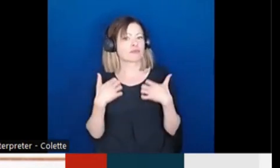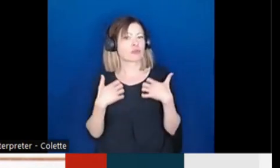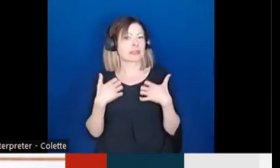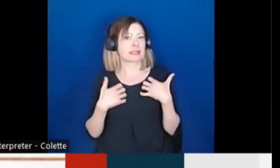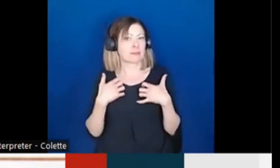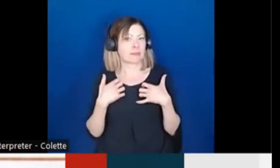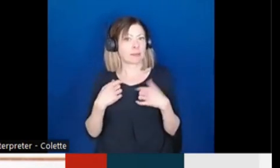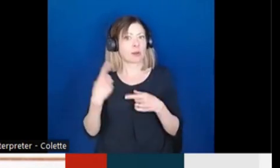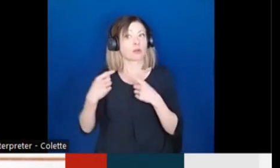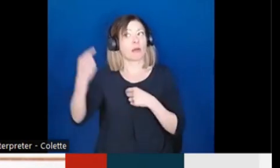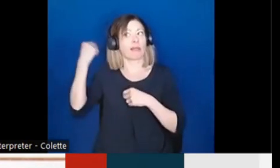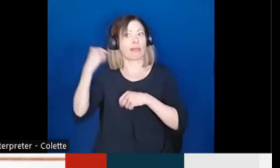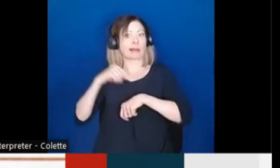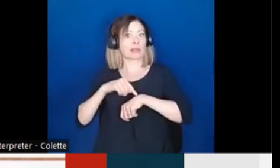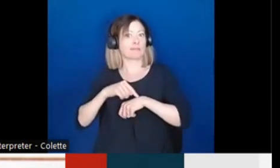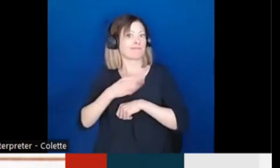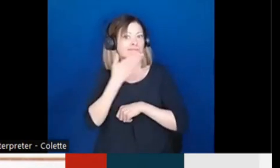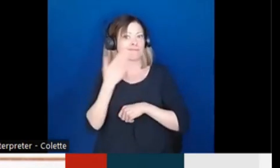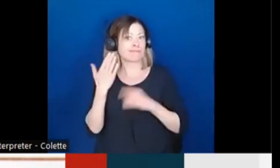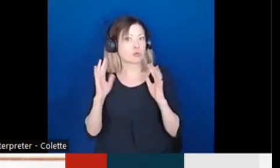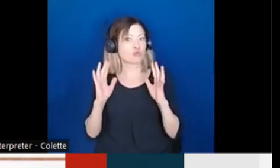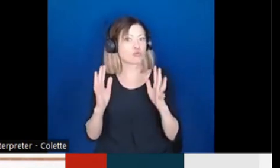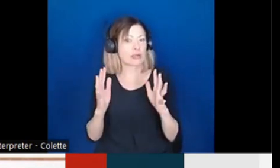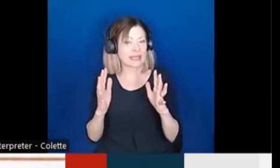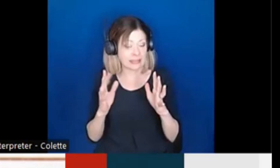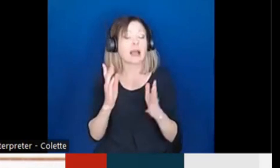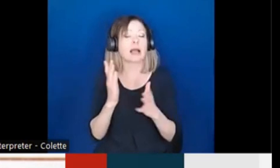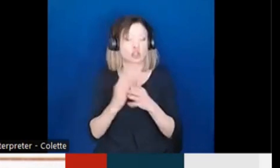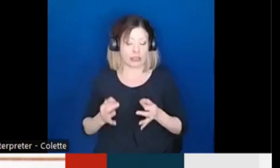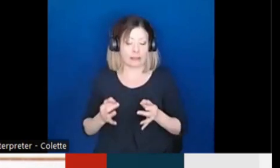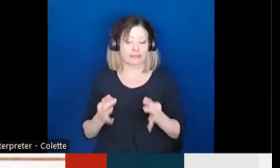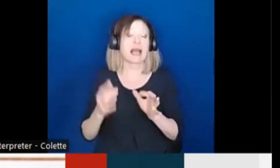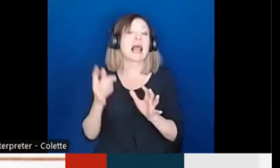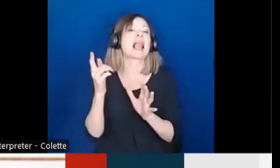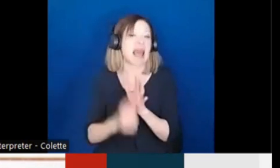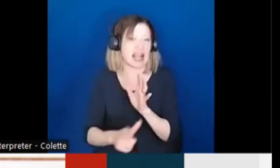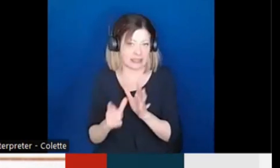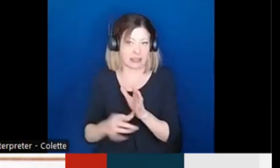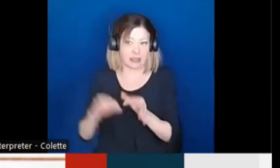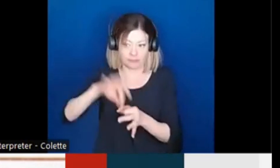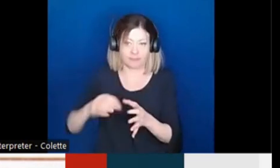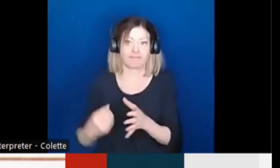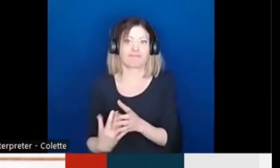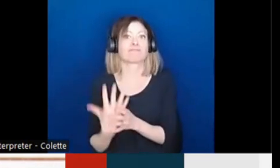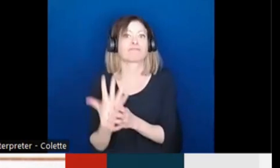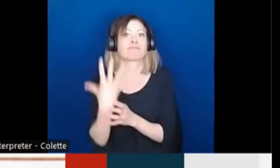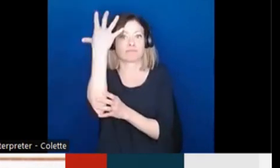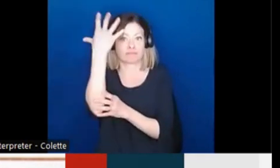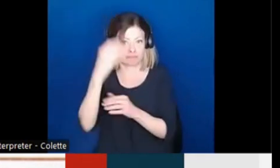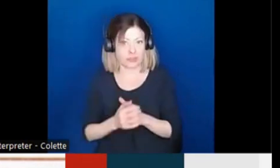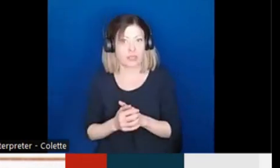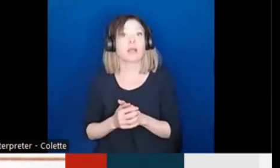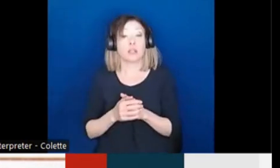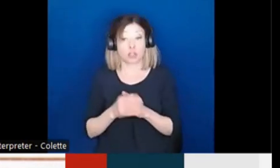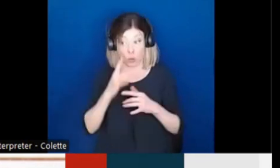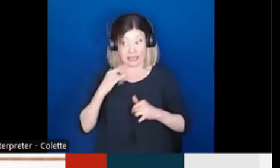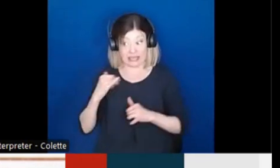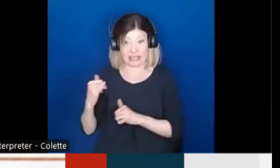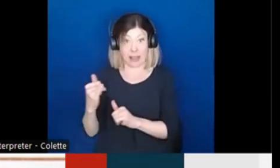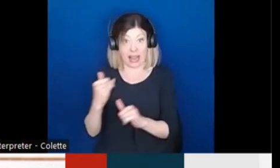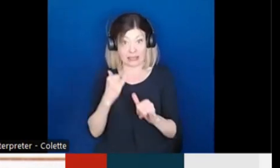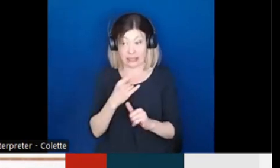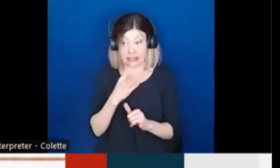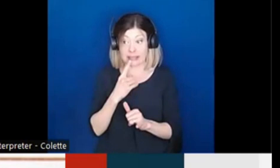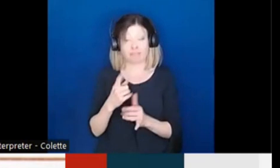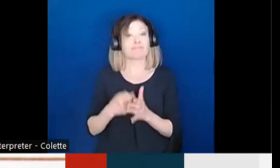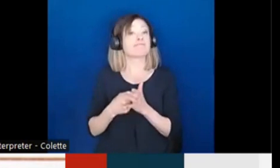the time, and they were planted deliberately by the recommendations of an inspector who said the